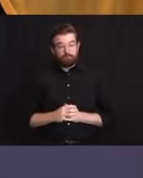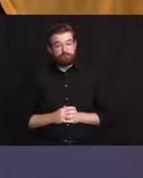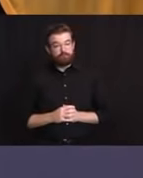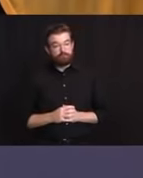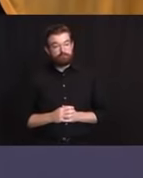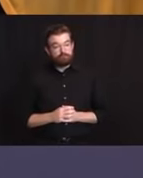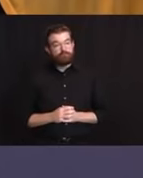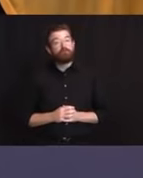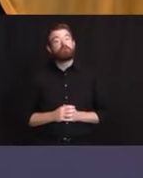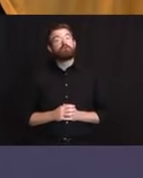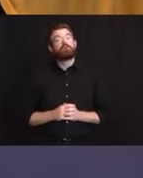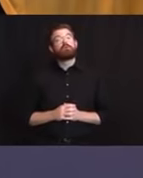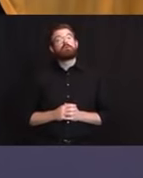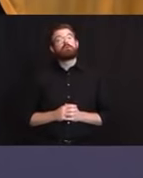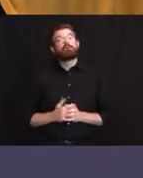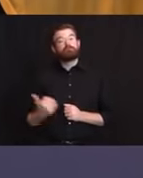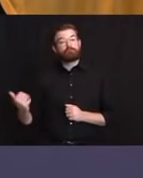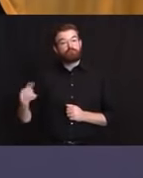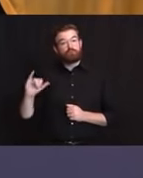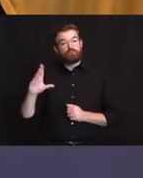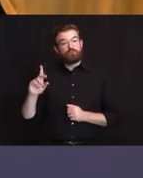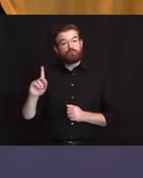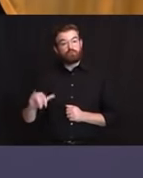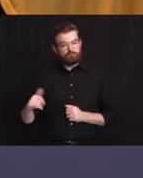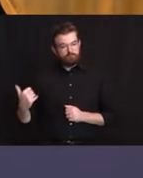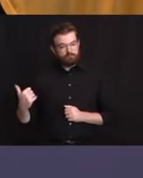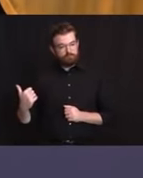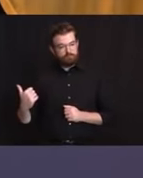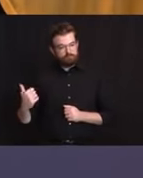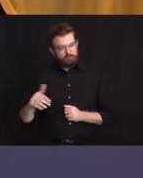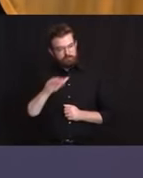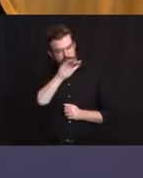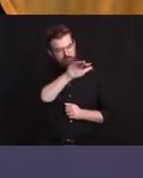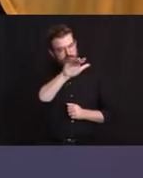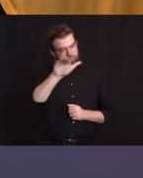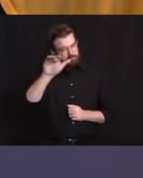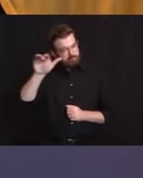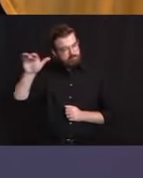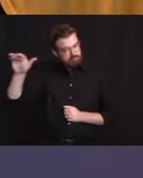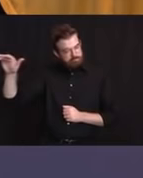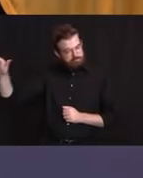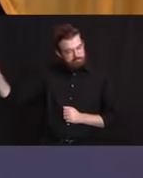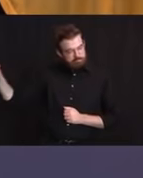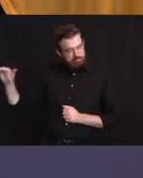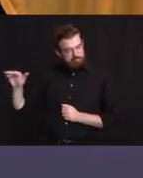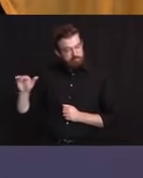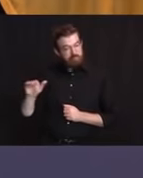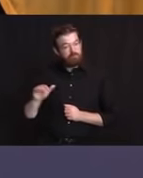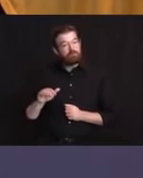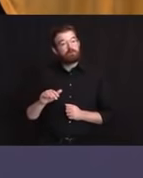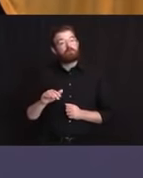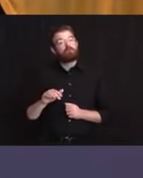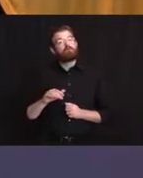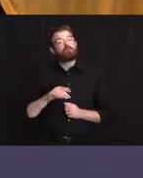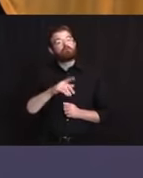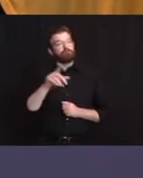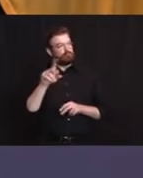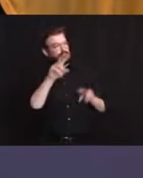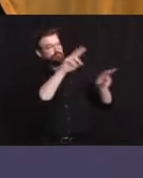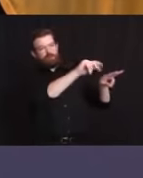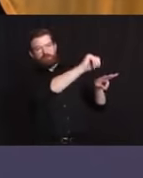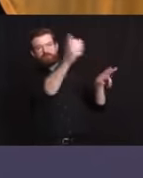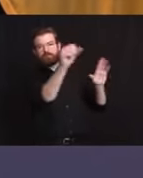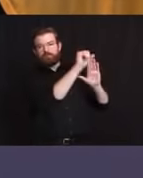been pounding on the theme that over the past number of weeks, as we're seeing elsewhere in the country, that cases have